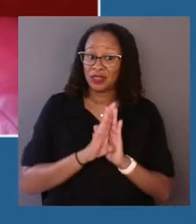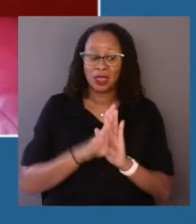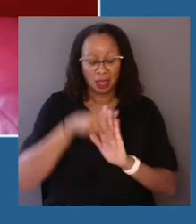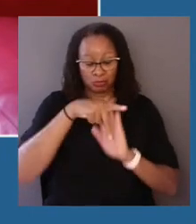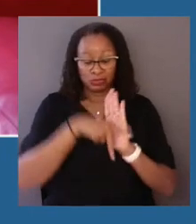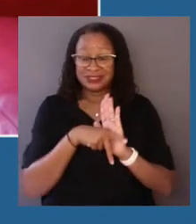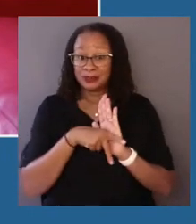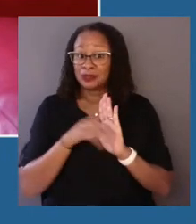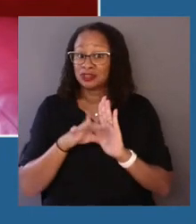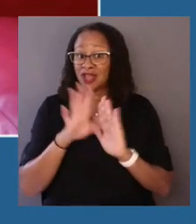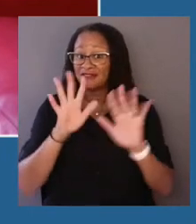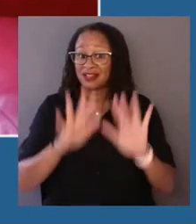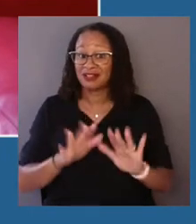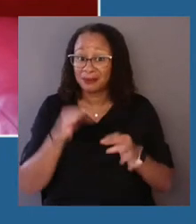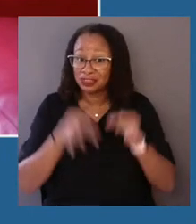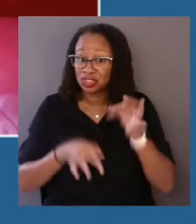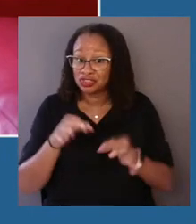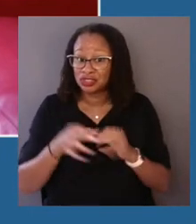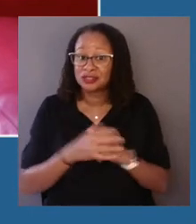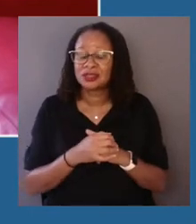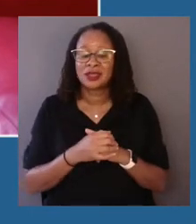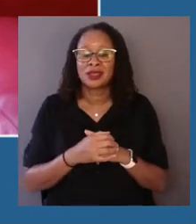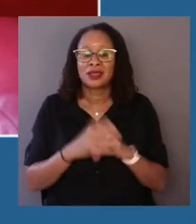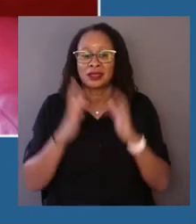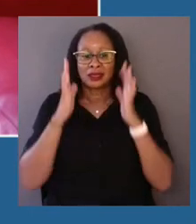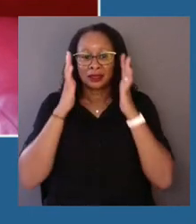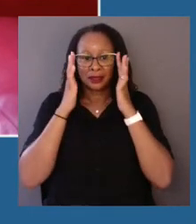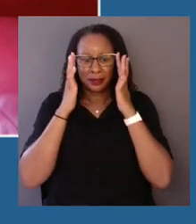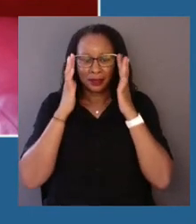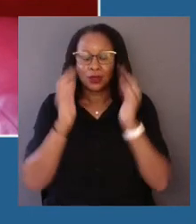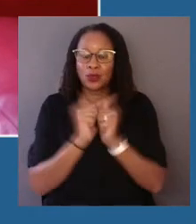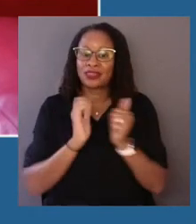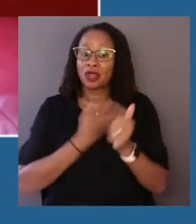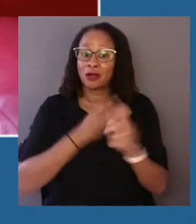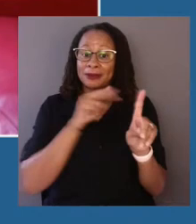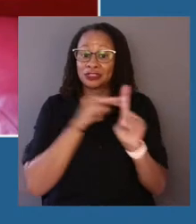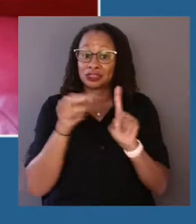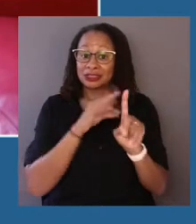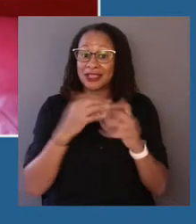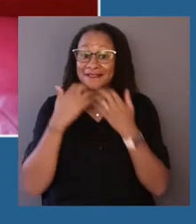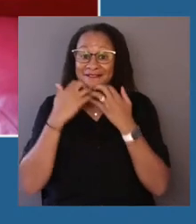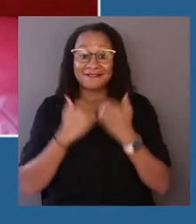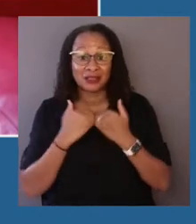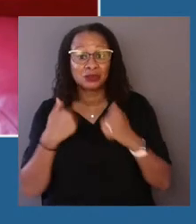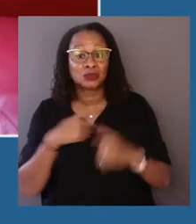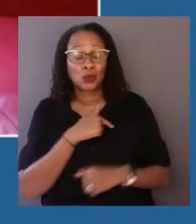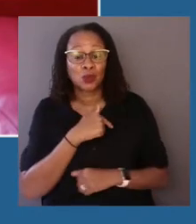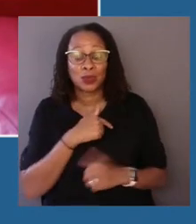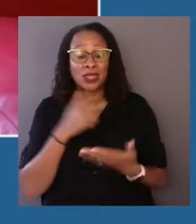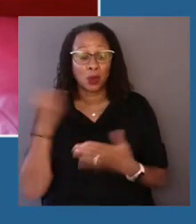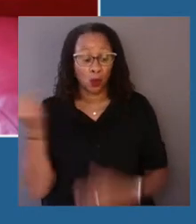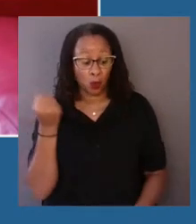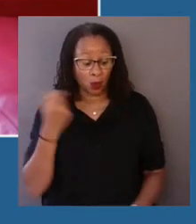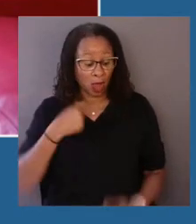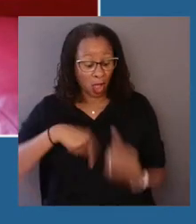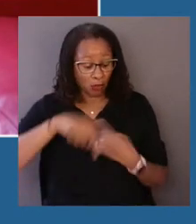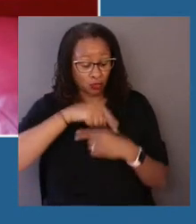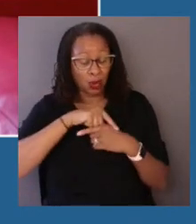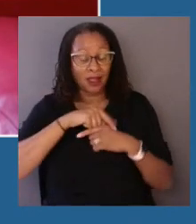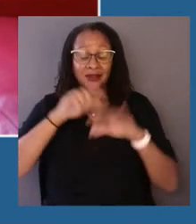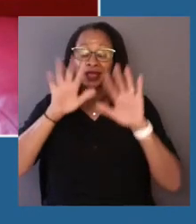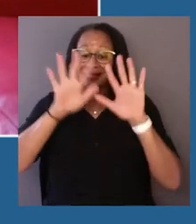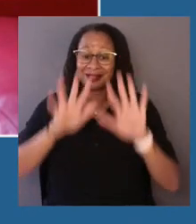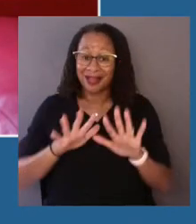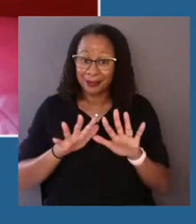climate justice in terms of our perspectives and values that we hold around climate and